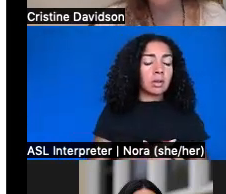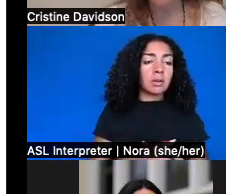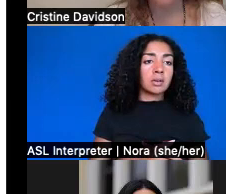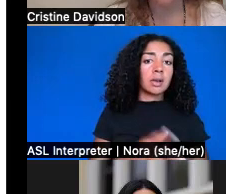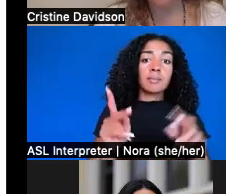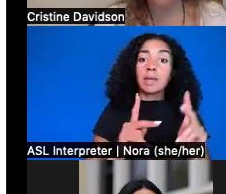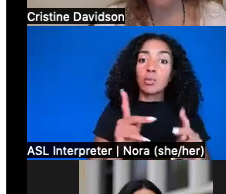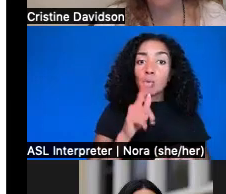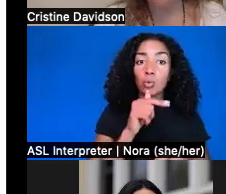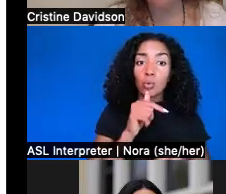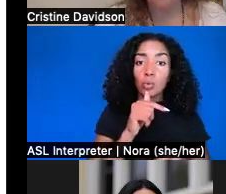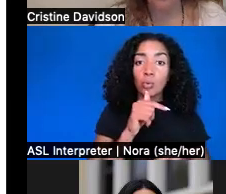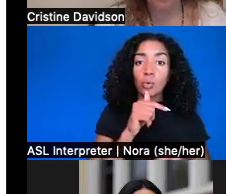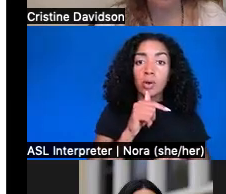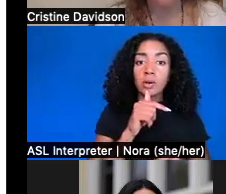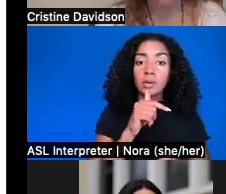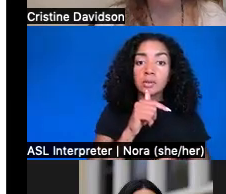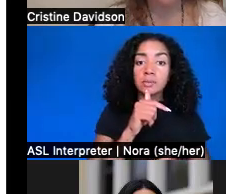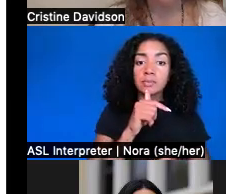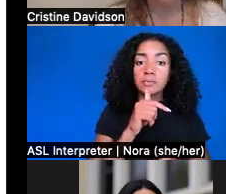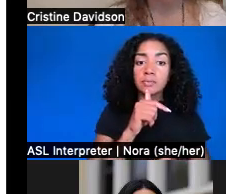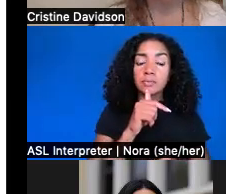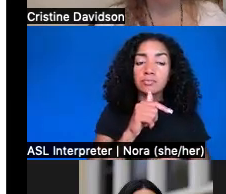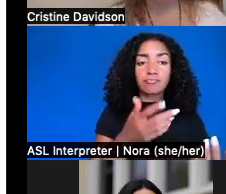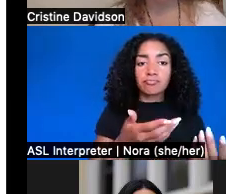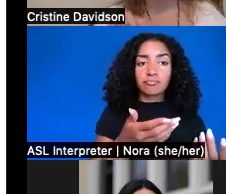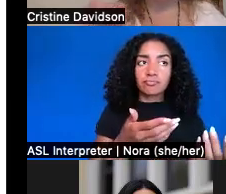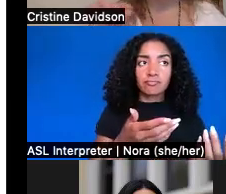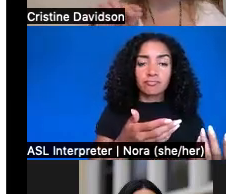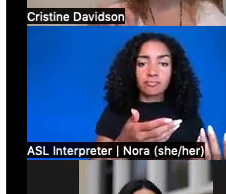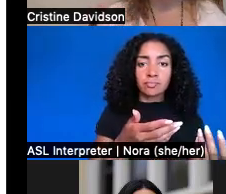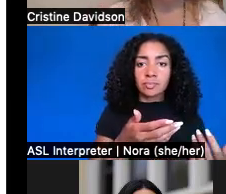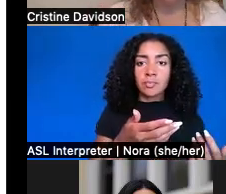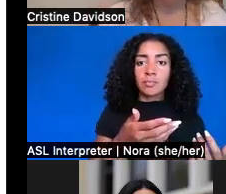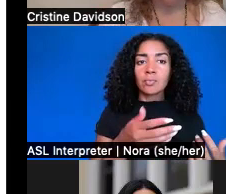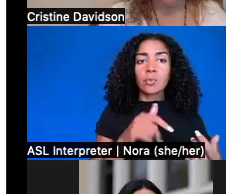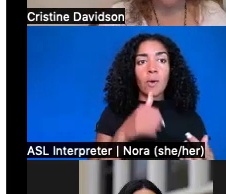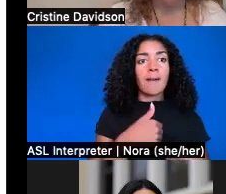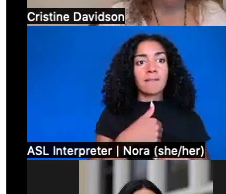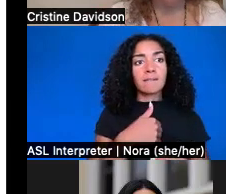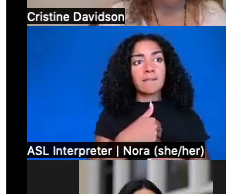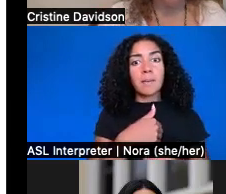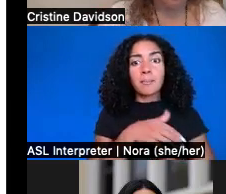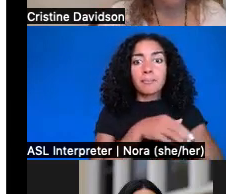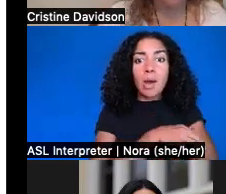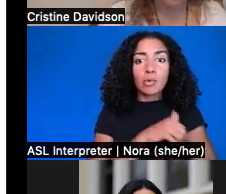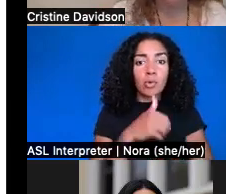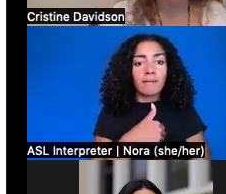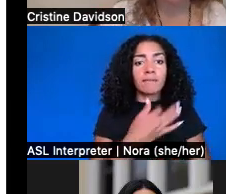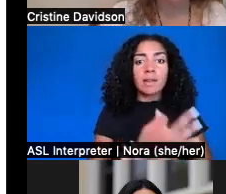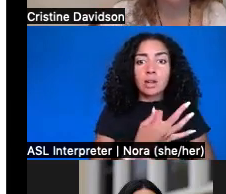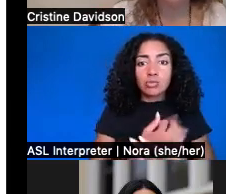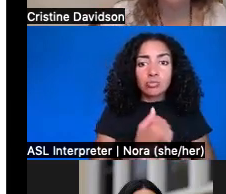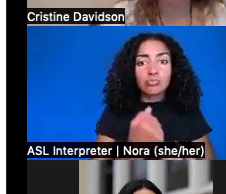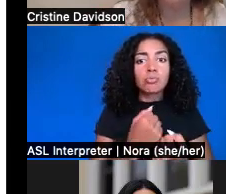reason, they're going to be targeted, right? And those social and political structures that support that. That's what